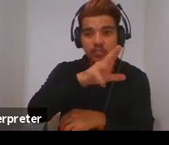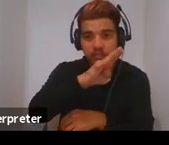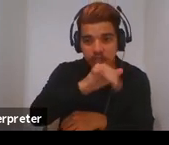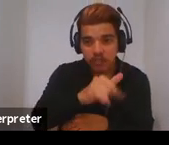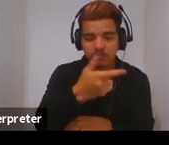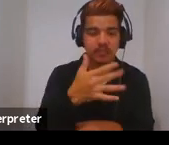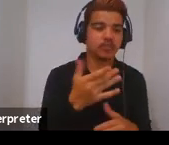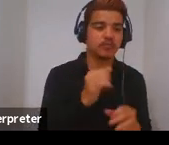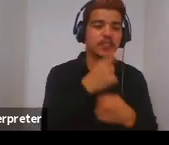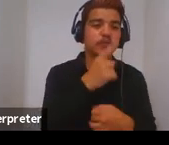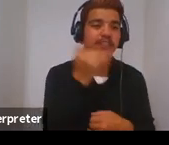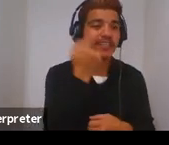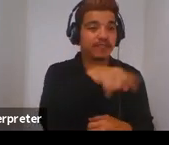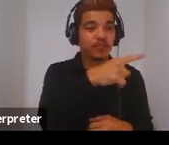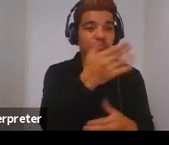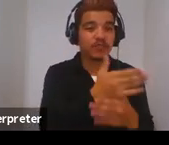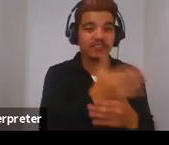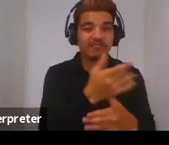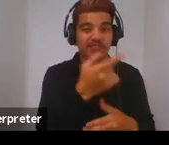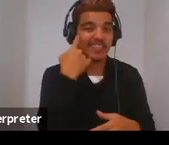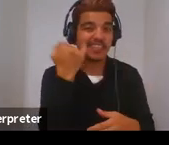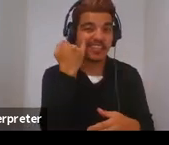interrupt me if there's something pops up.